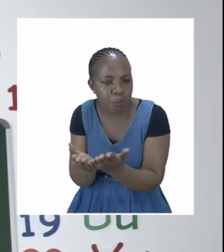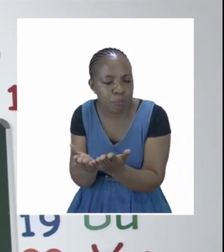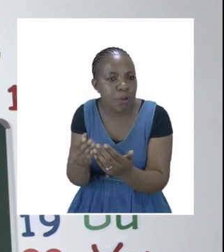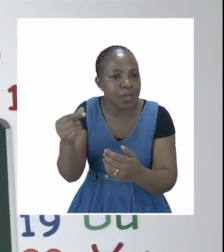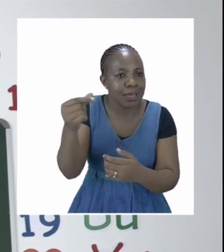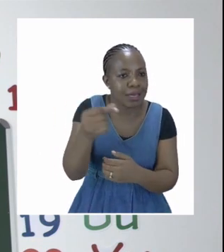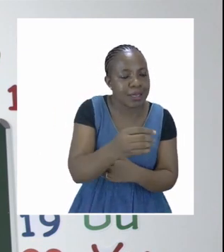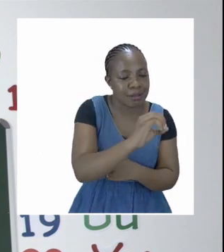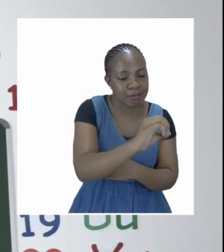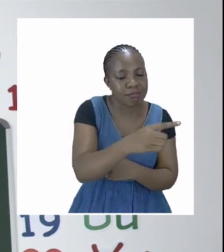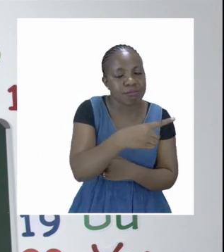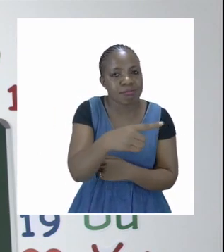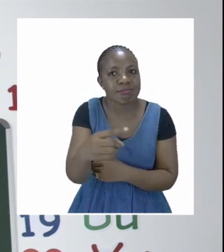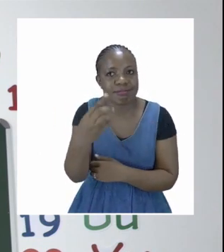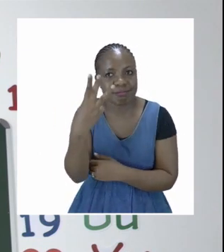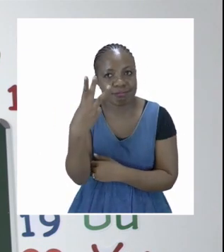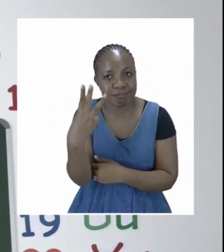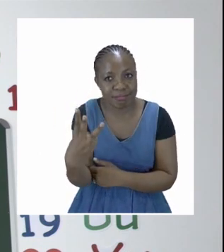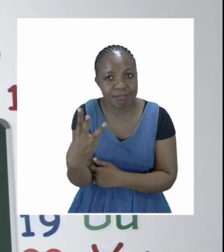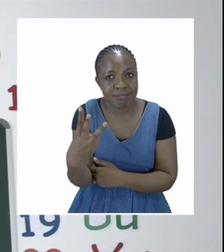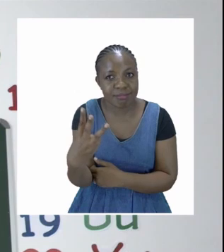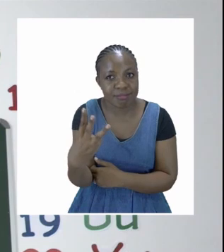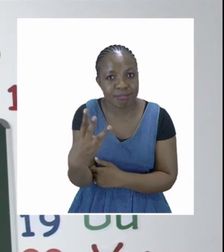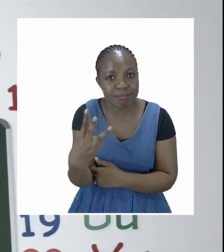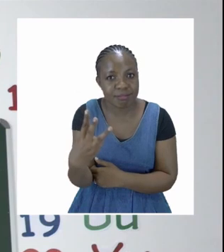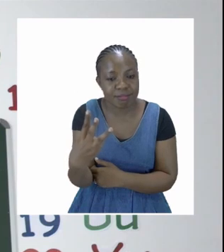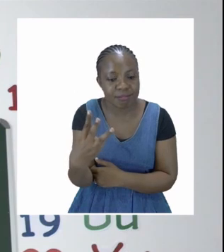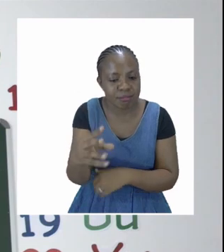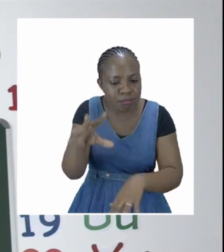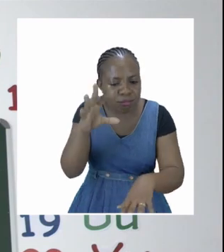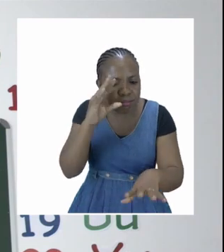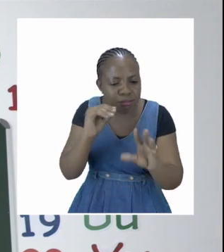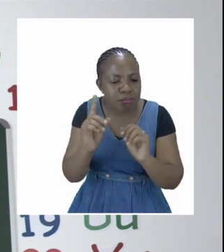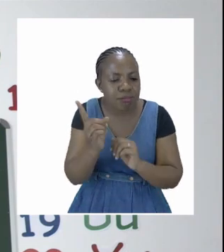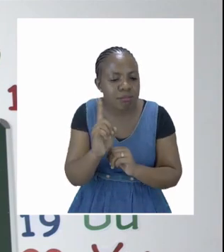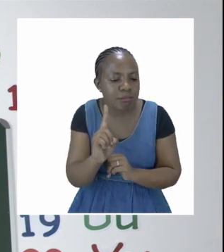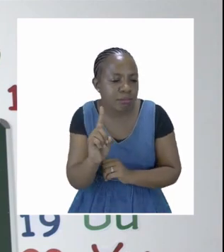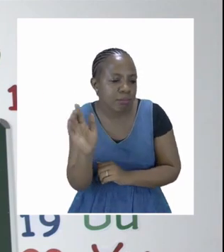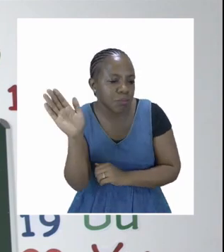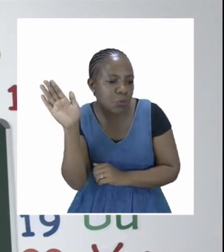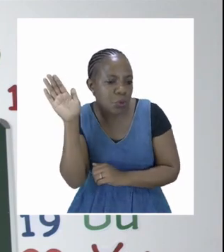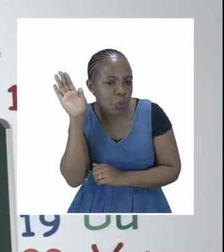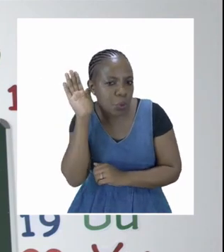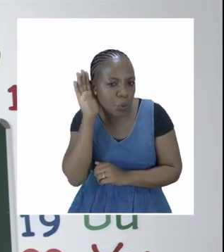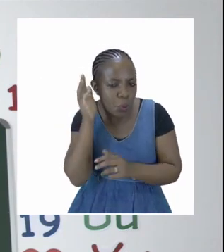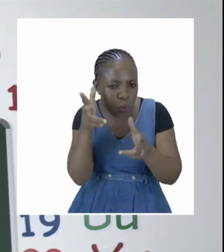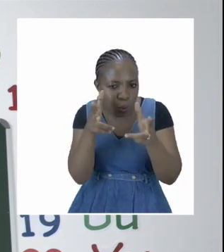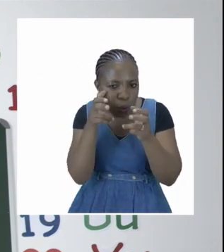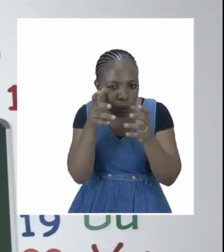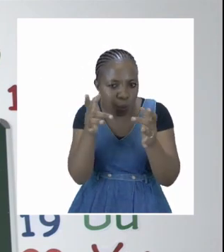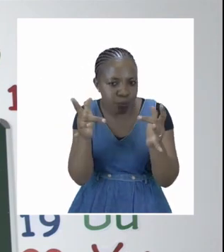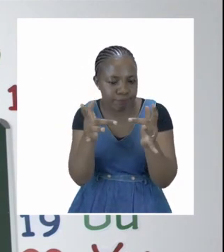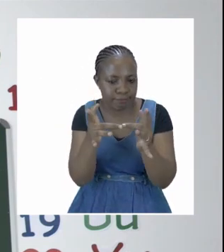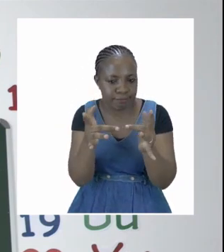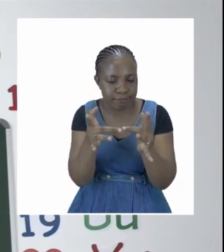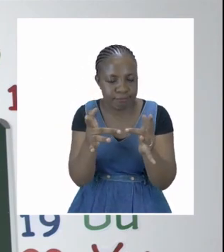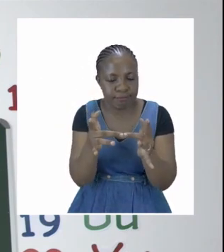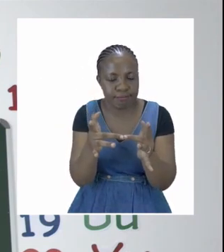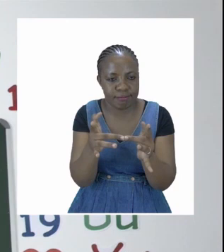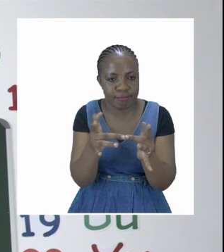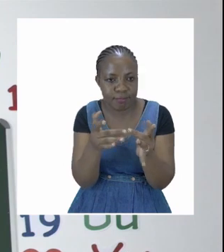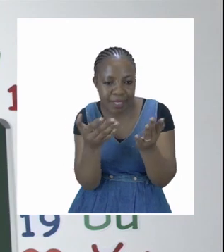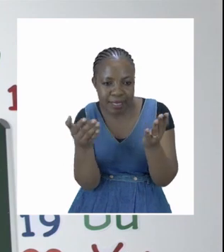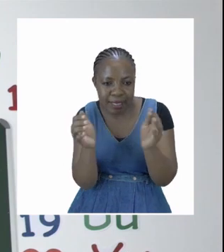grade 3. The lessons are for listening or watching online. Inside the